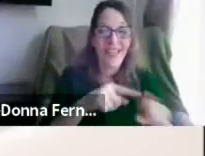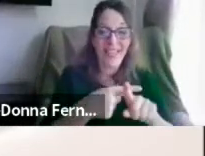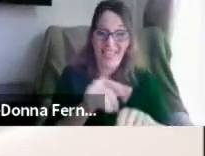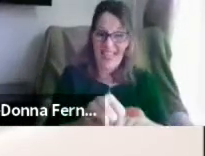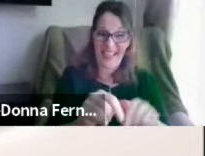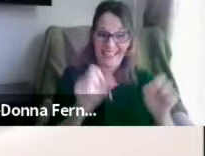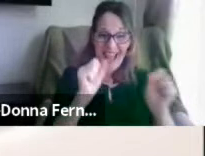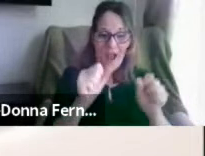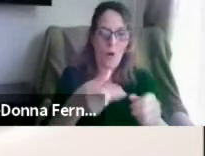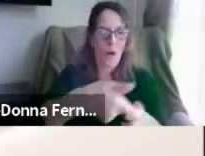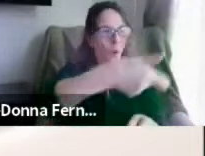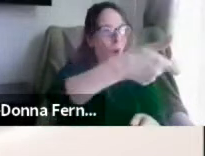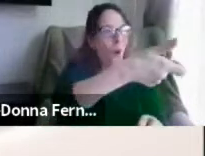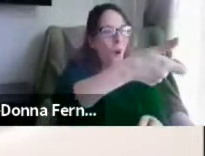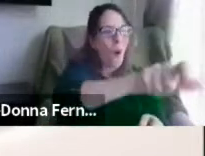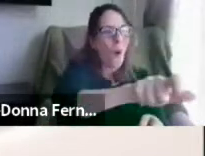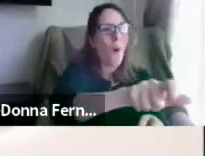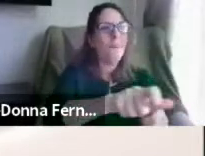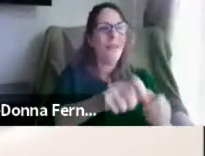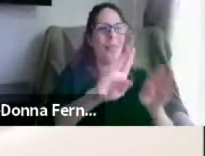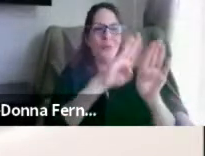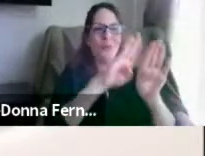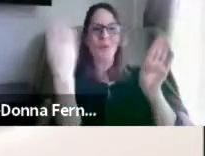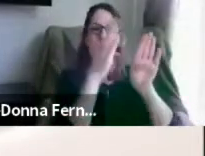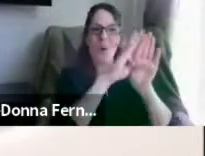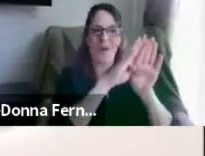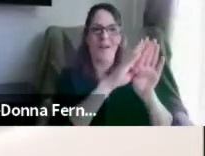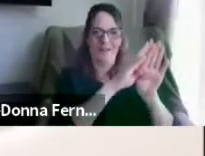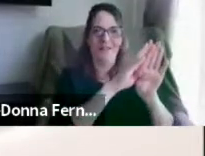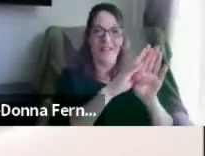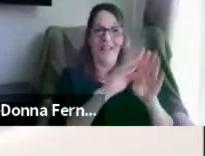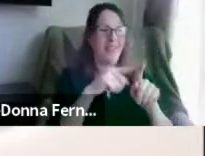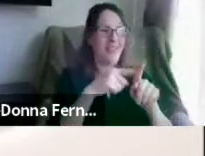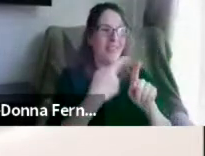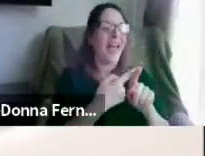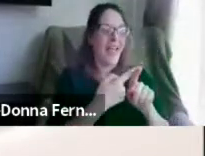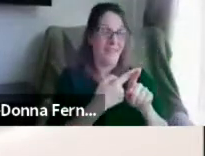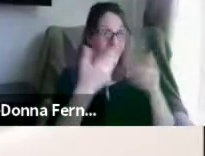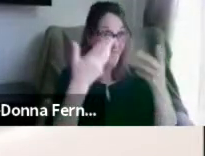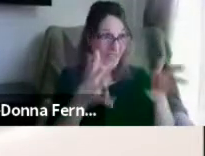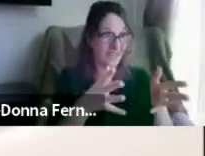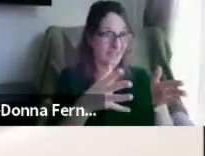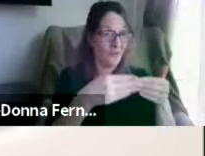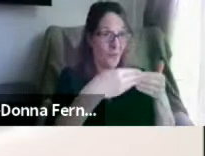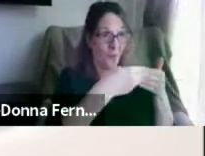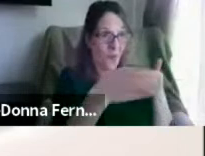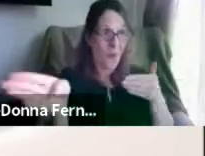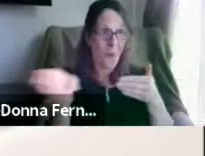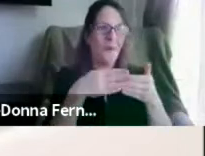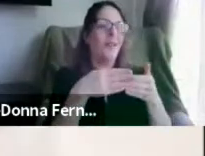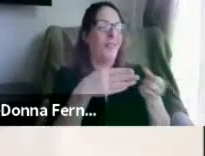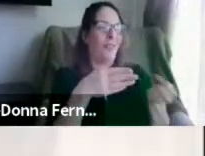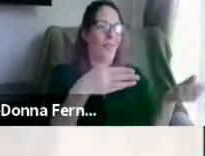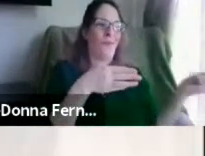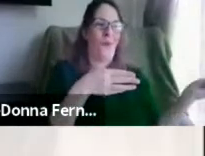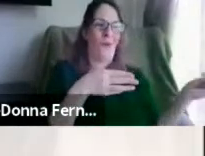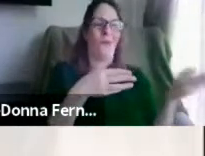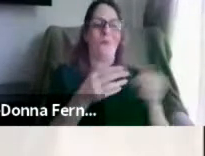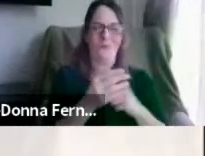towel to also open any adjacent doors. At that point, you can then discard the paper towel.